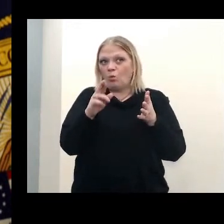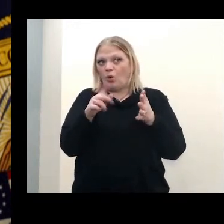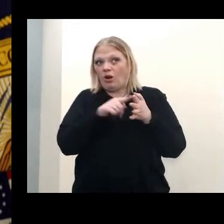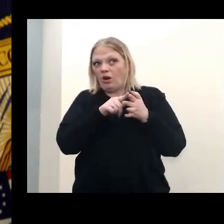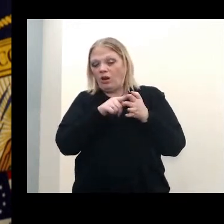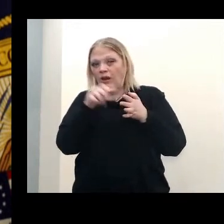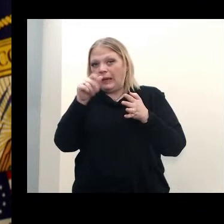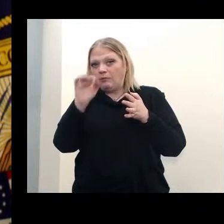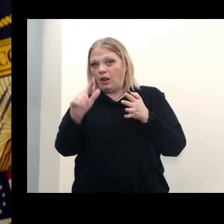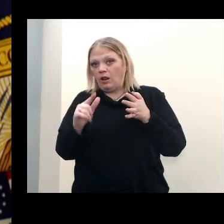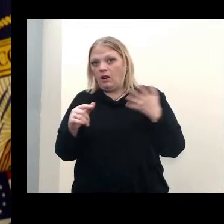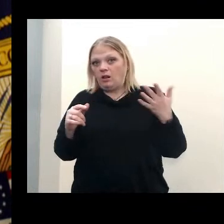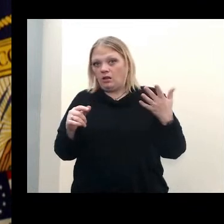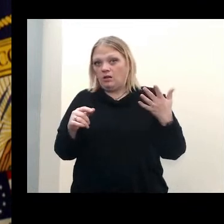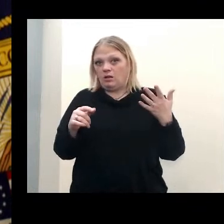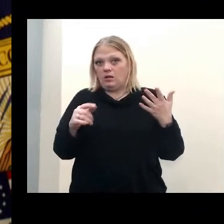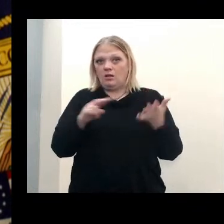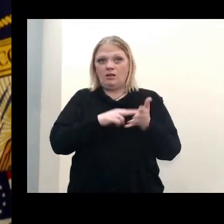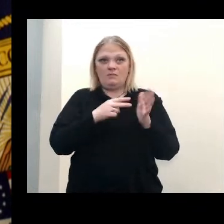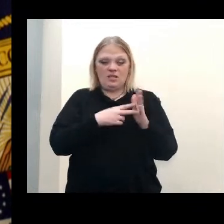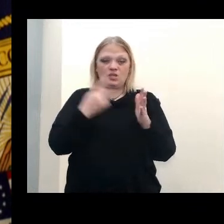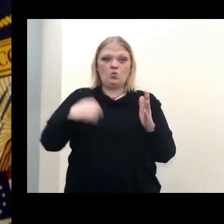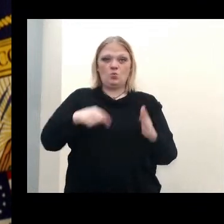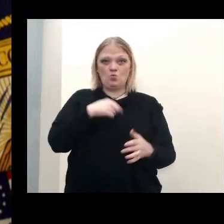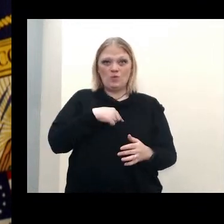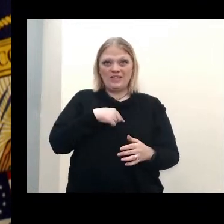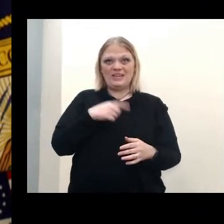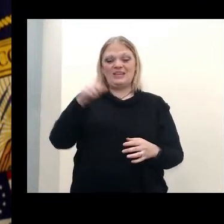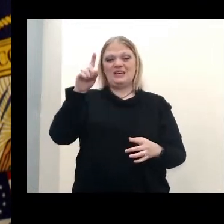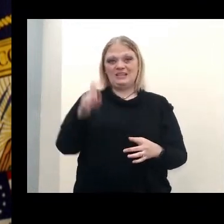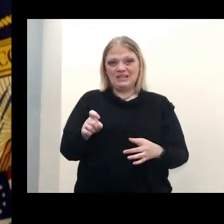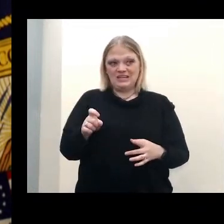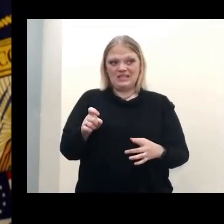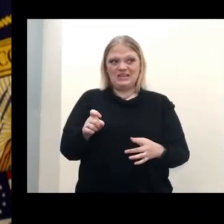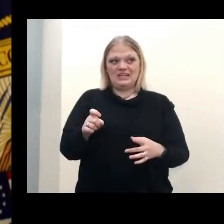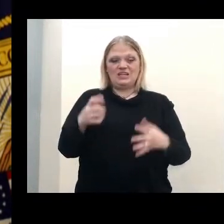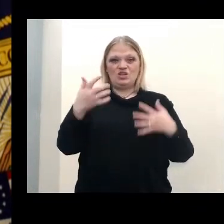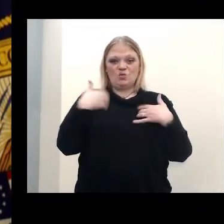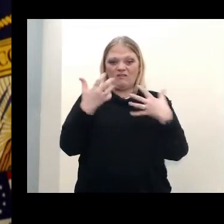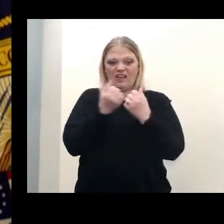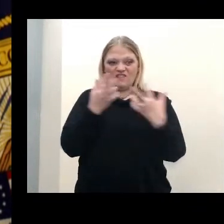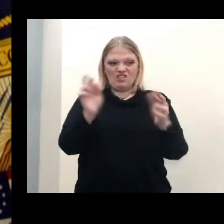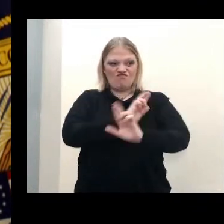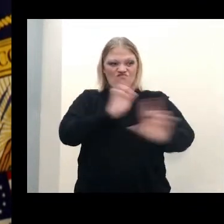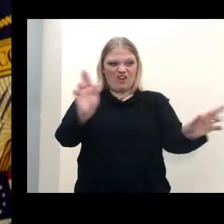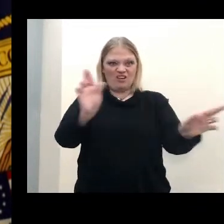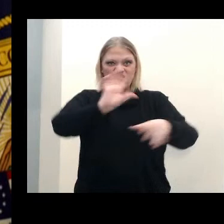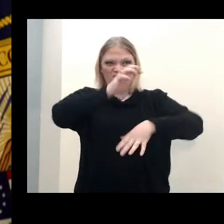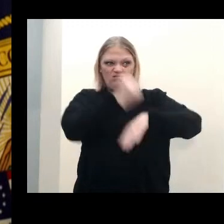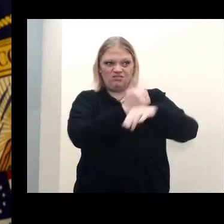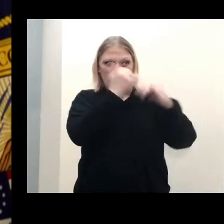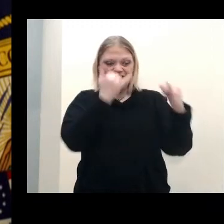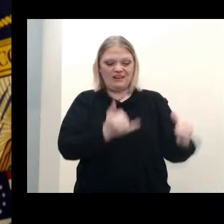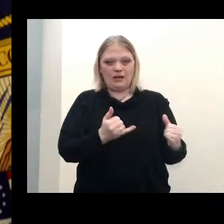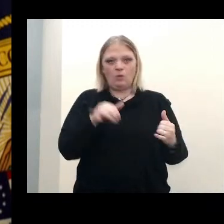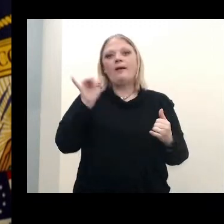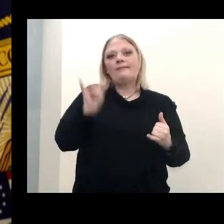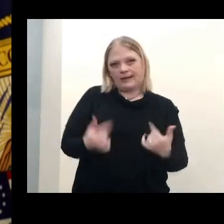April, which means we need to get our ducks in a row now, and that's what we're doing.